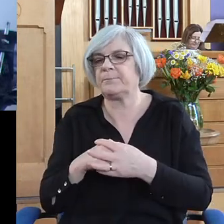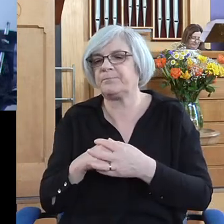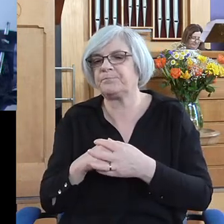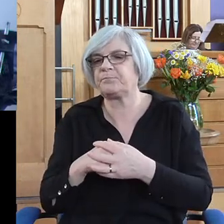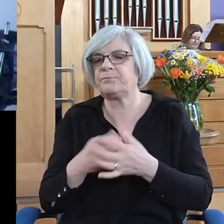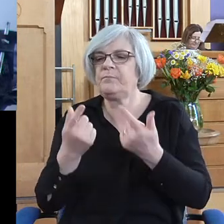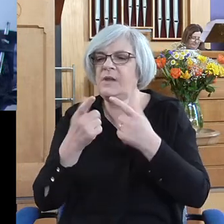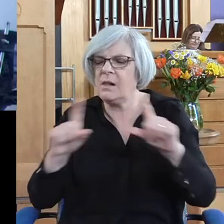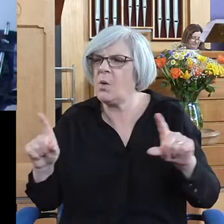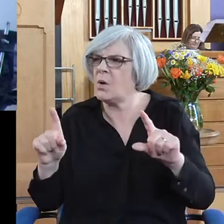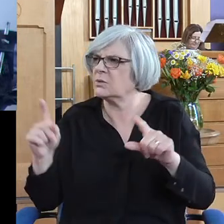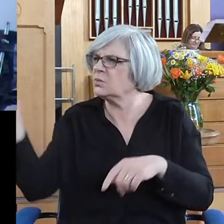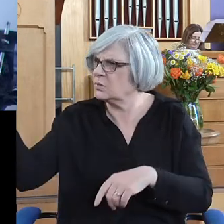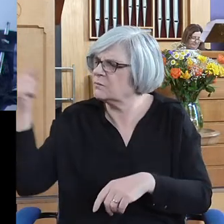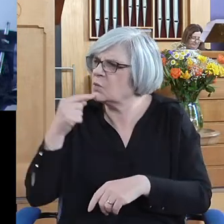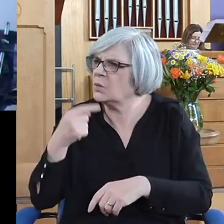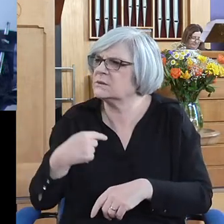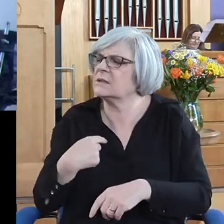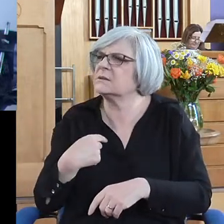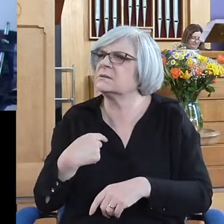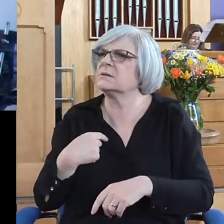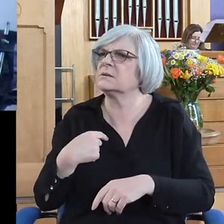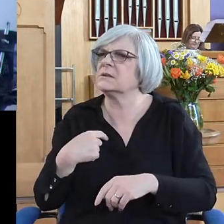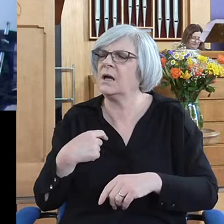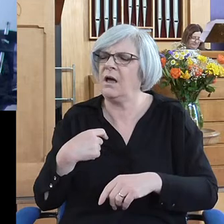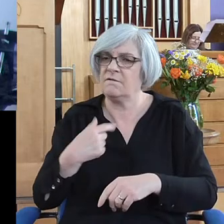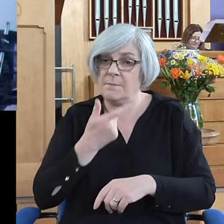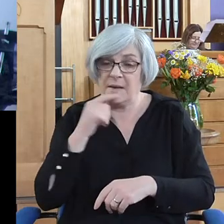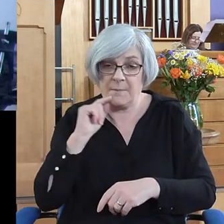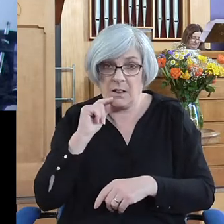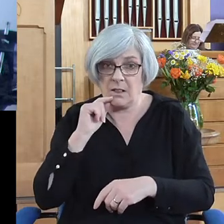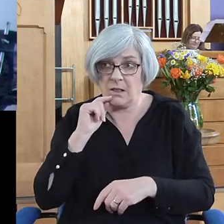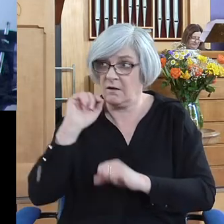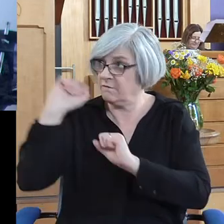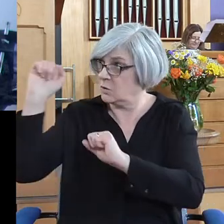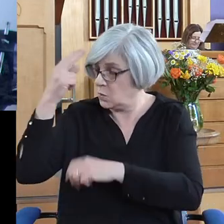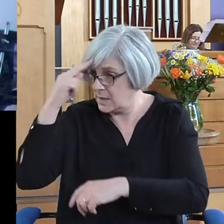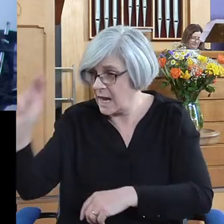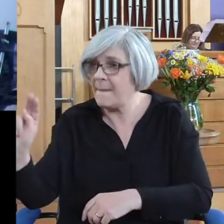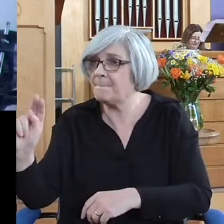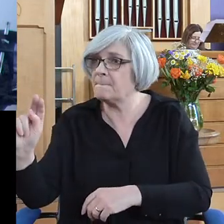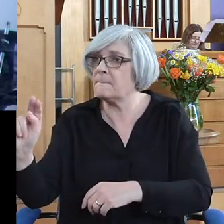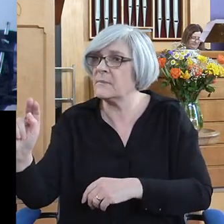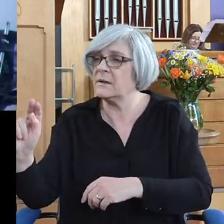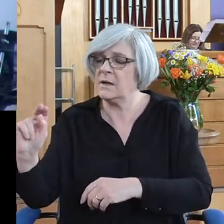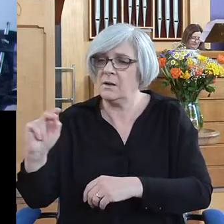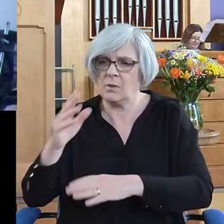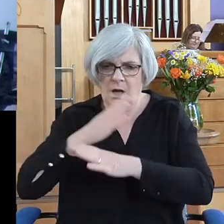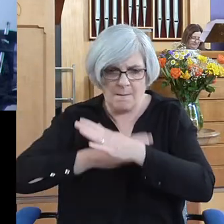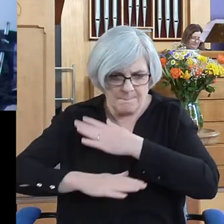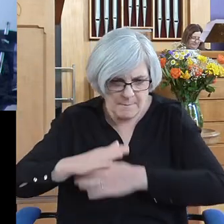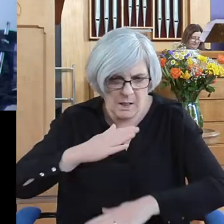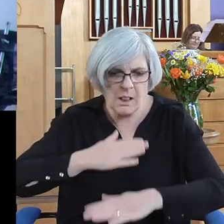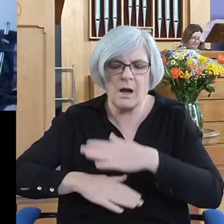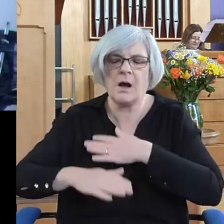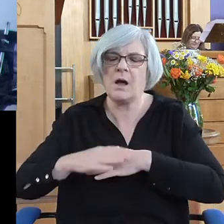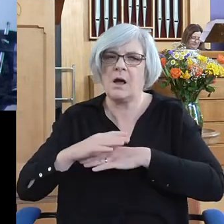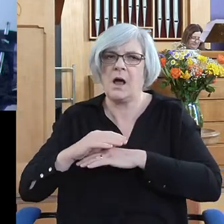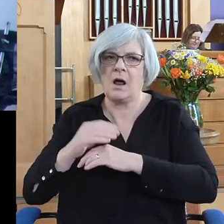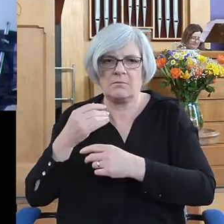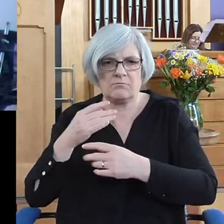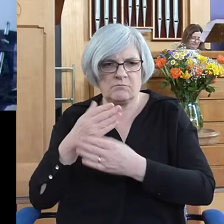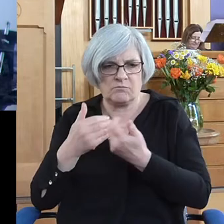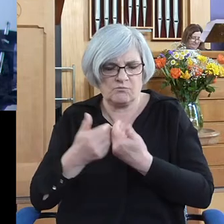Lord, you have told us, if your people who are called by your name will humble themselves and pray and seek your face and turn from their wicked